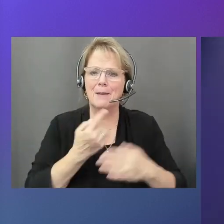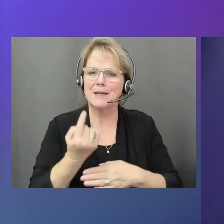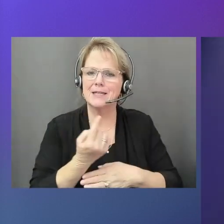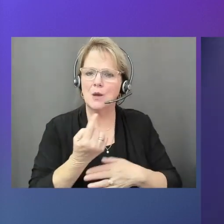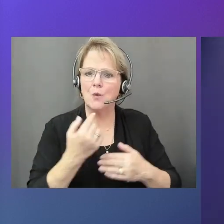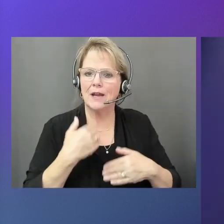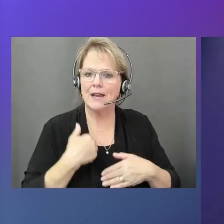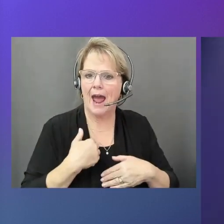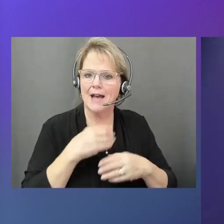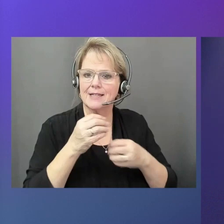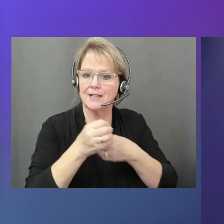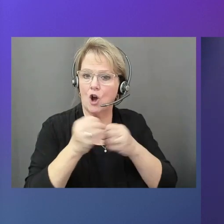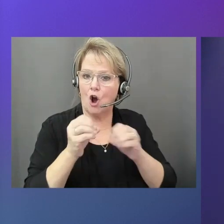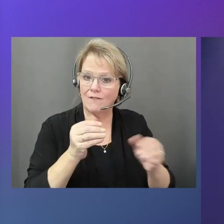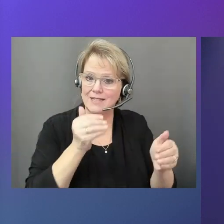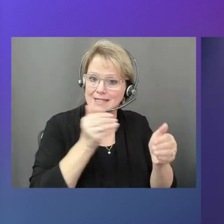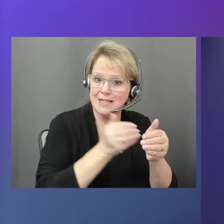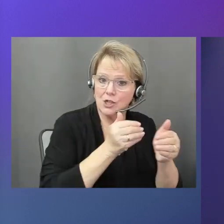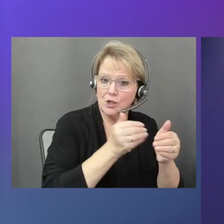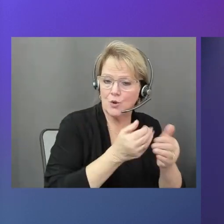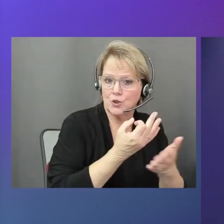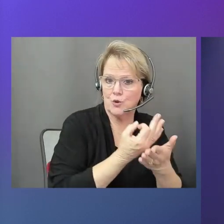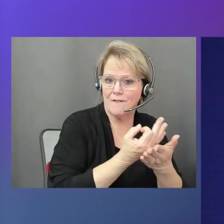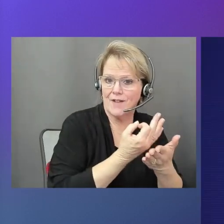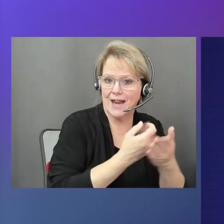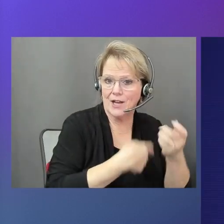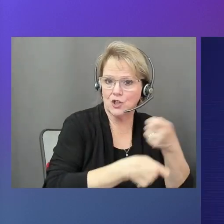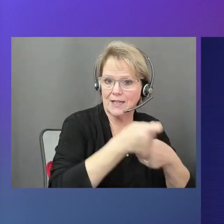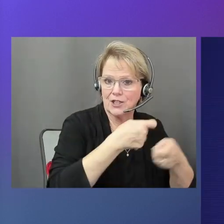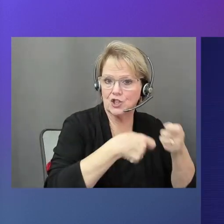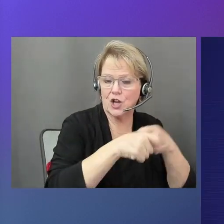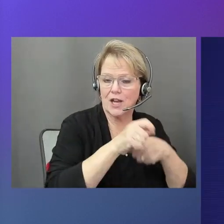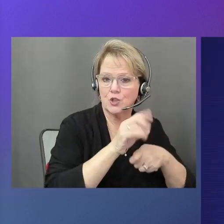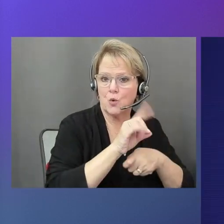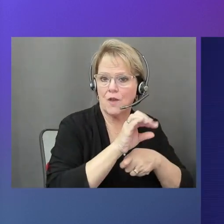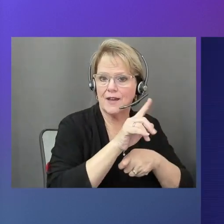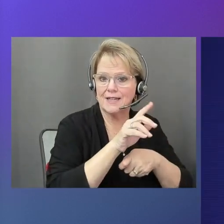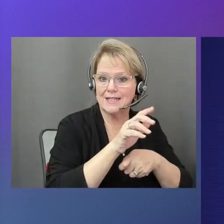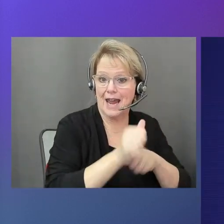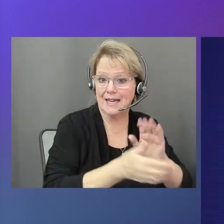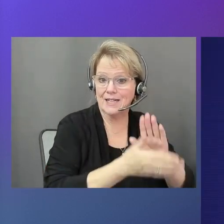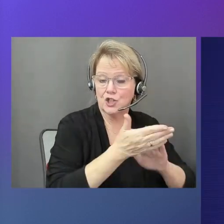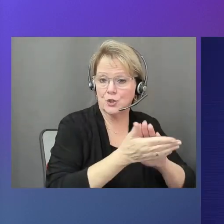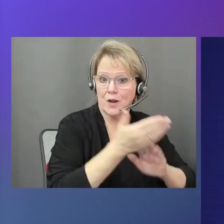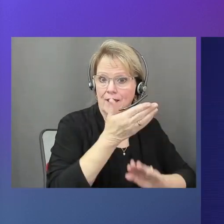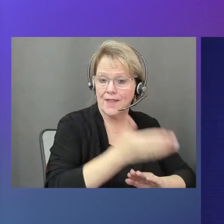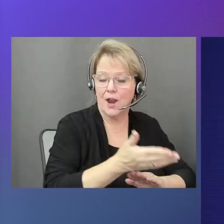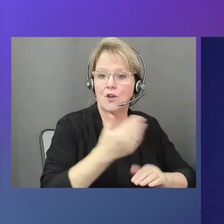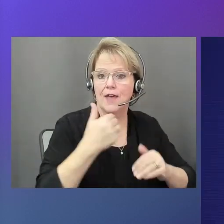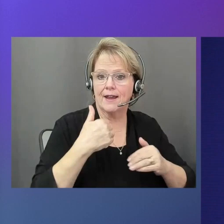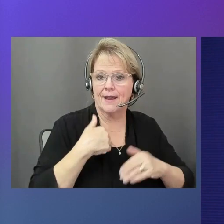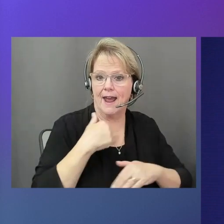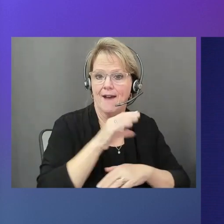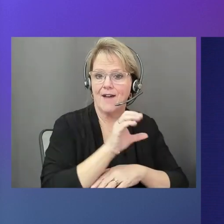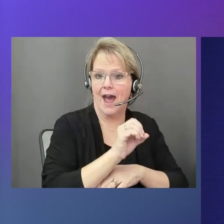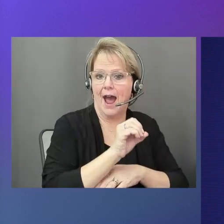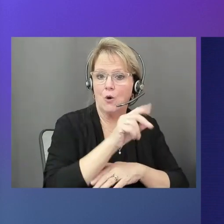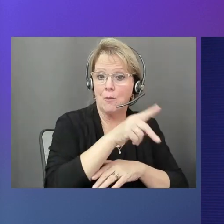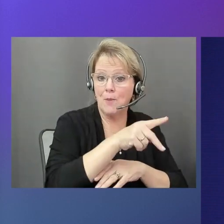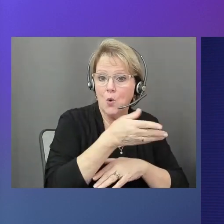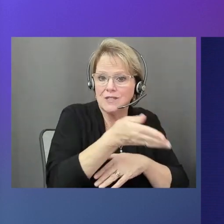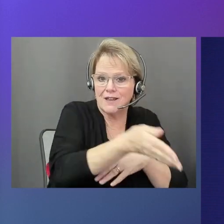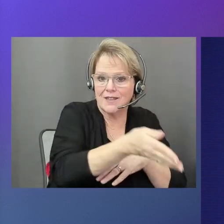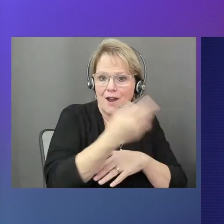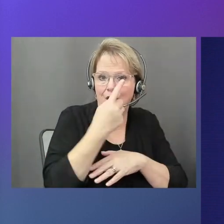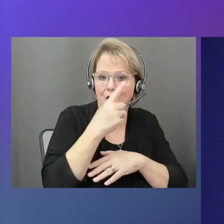financial exchange where the market data is generated. And they can actually deploy an Outpost server directly in that branch office in order to achieve the lowest